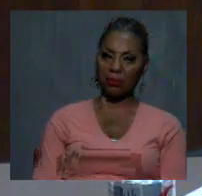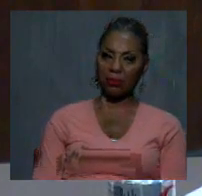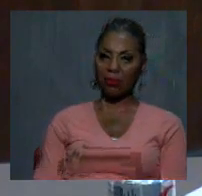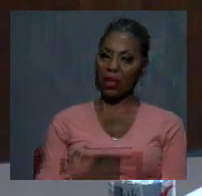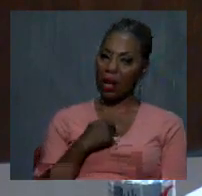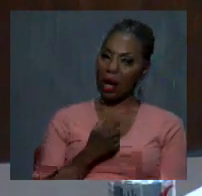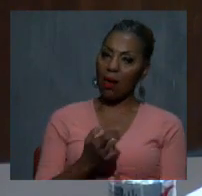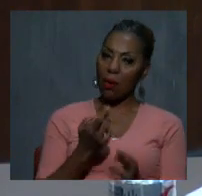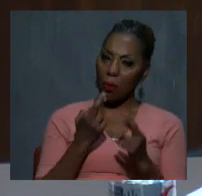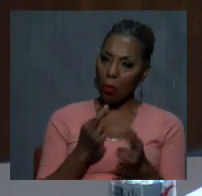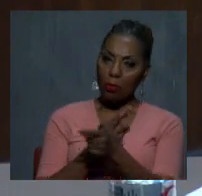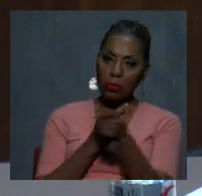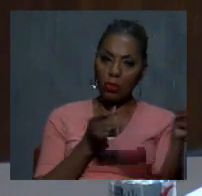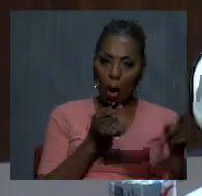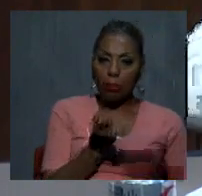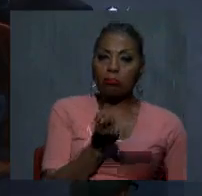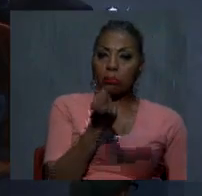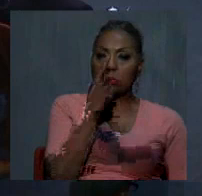and I hope you.